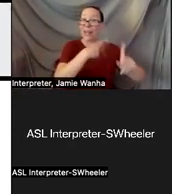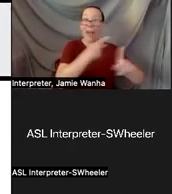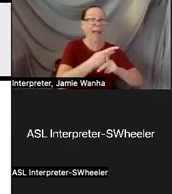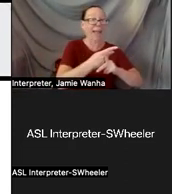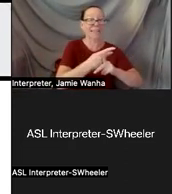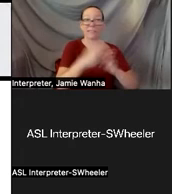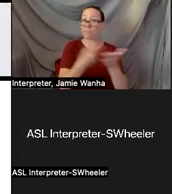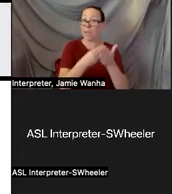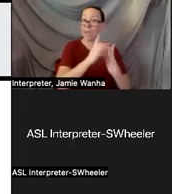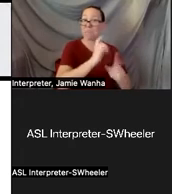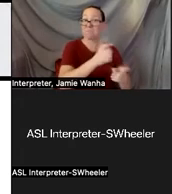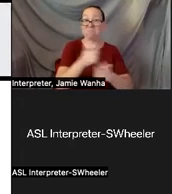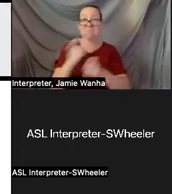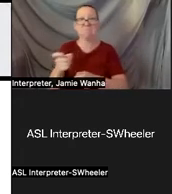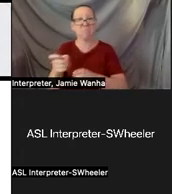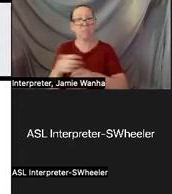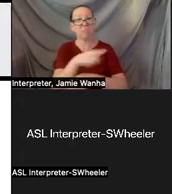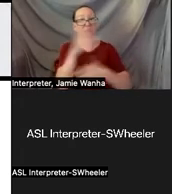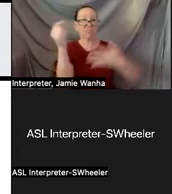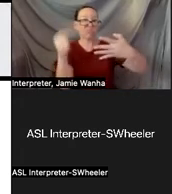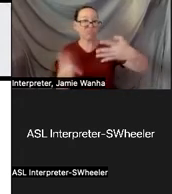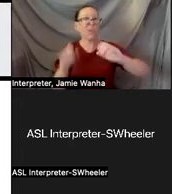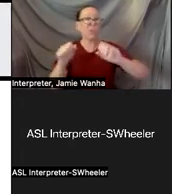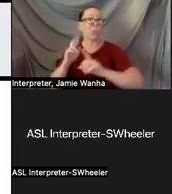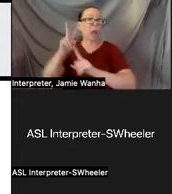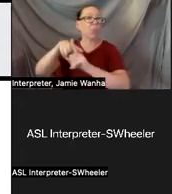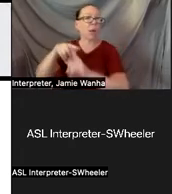And I'm going to skip through